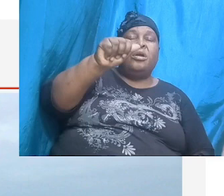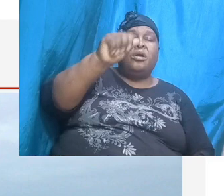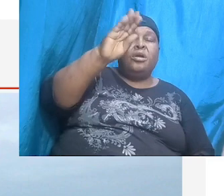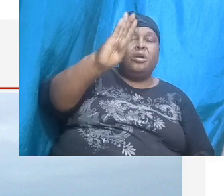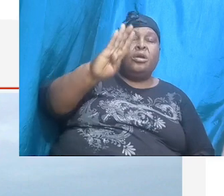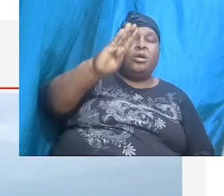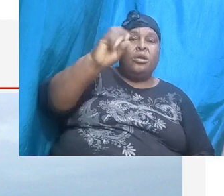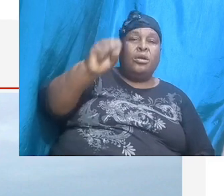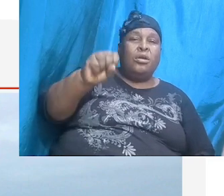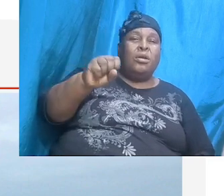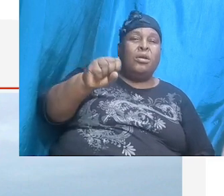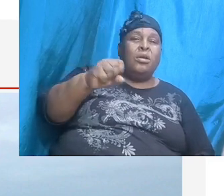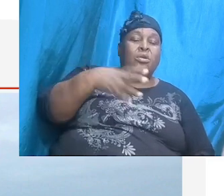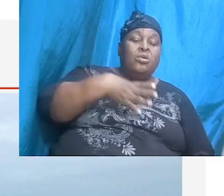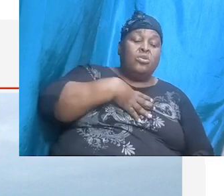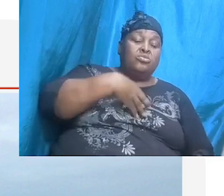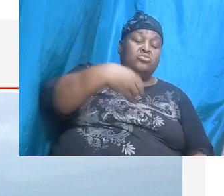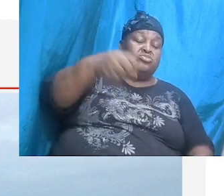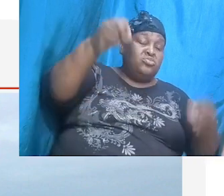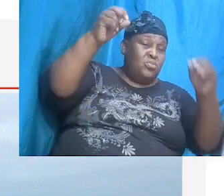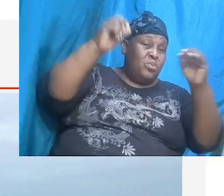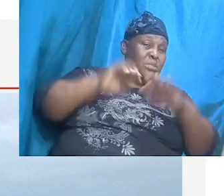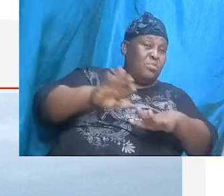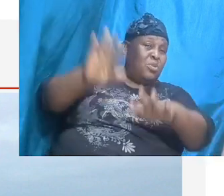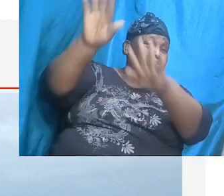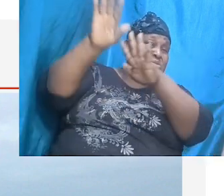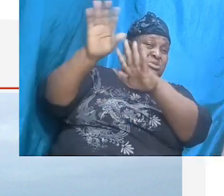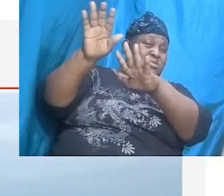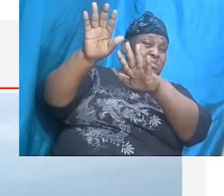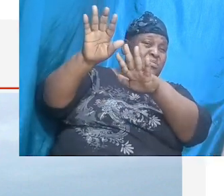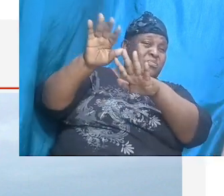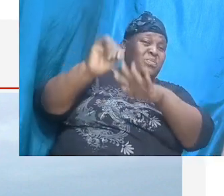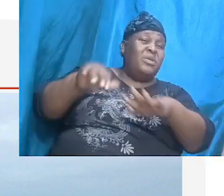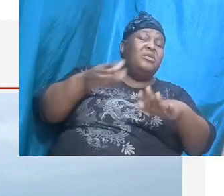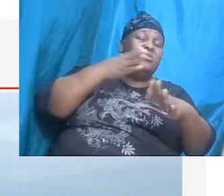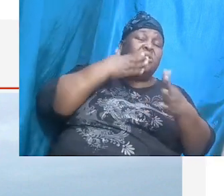snow or something like that. They have a term for it. And that's a good